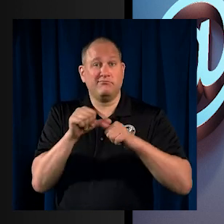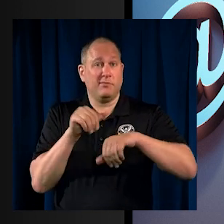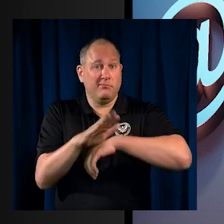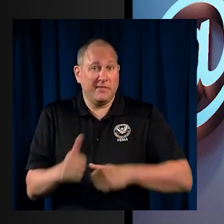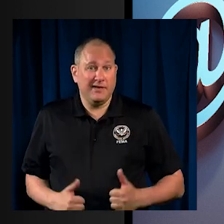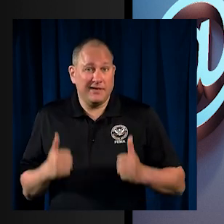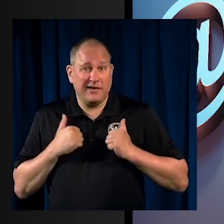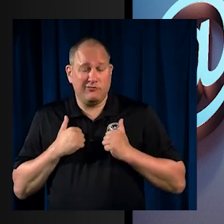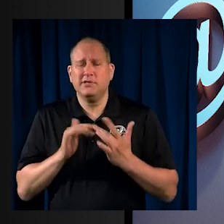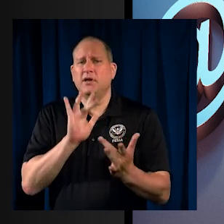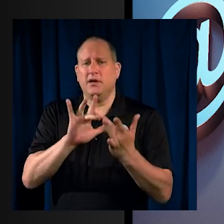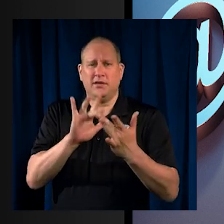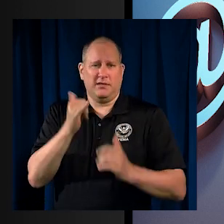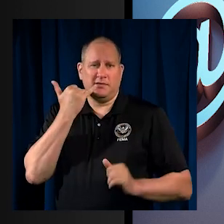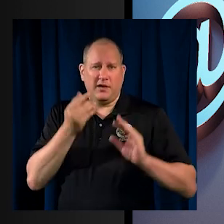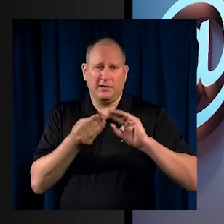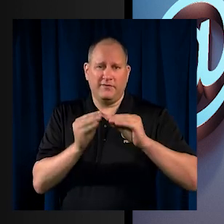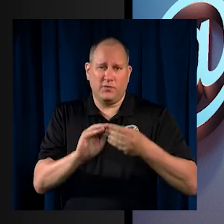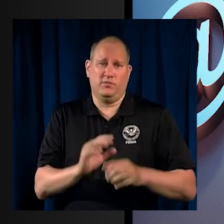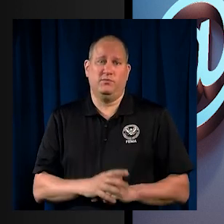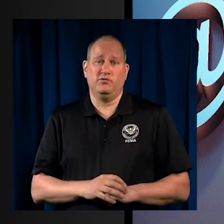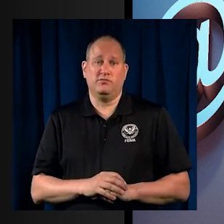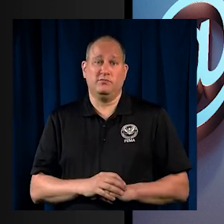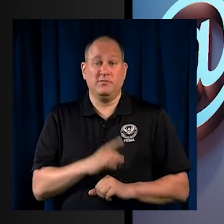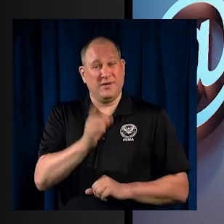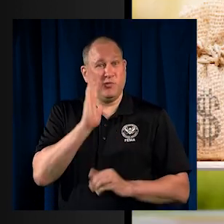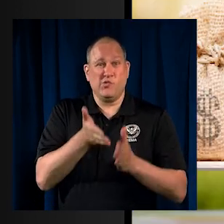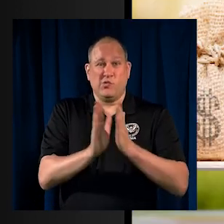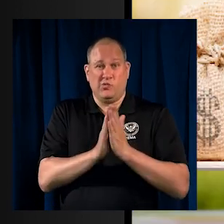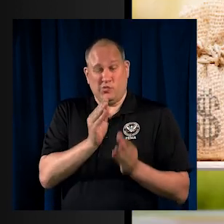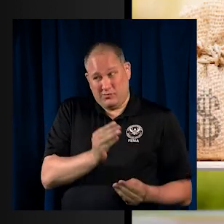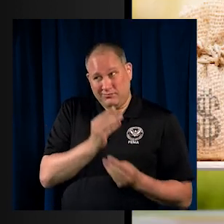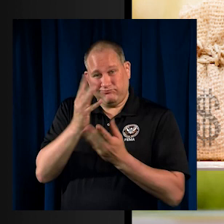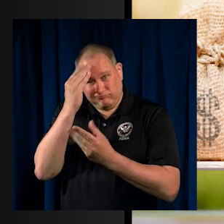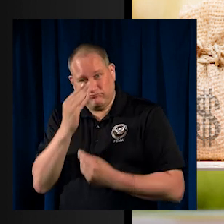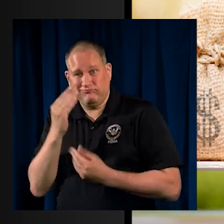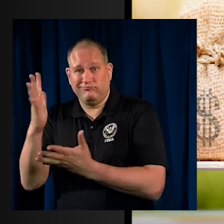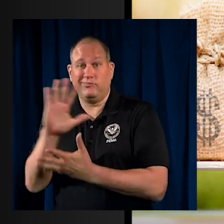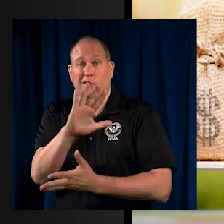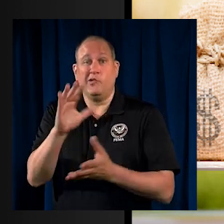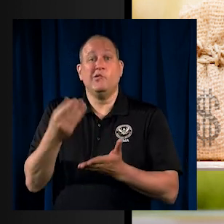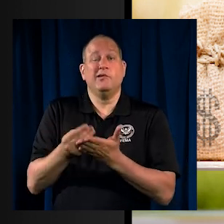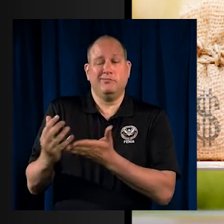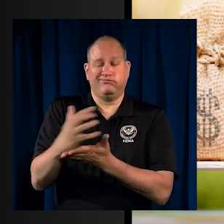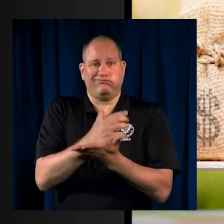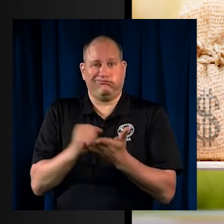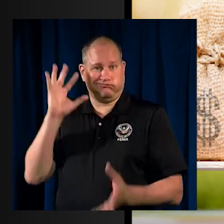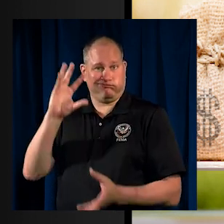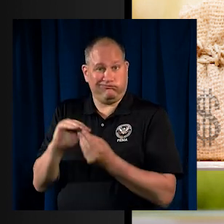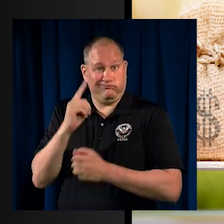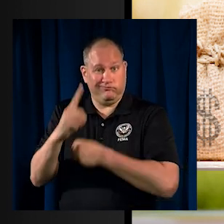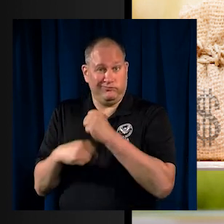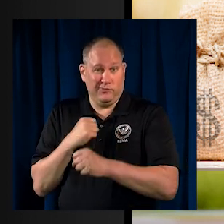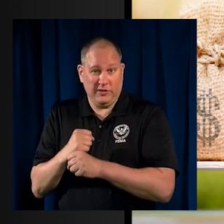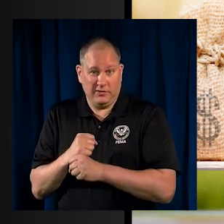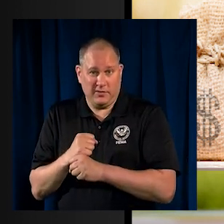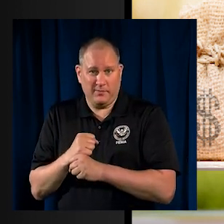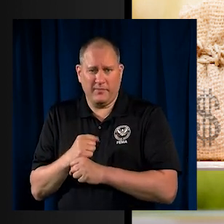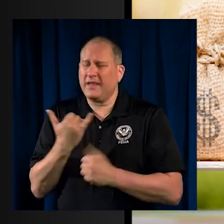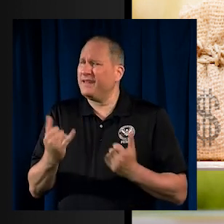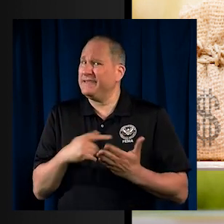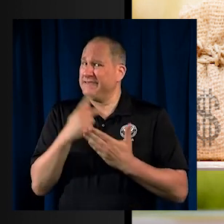email, mailing address, and contact phone numbers. You will also be asked to provide your household annual gross